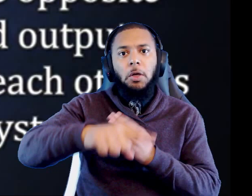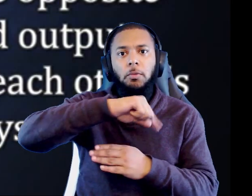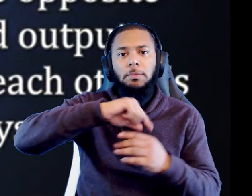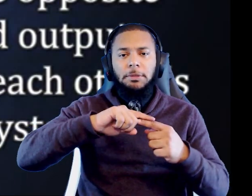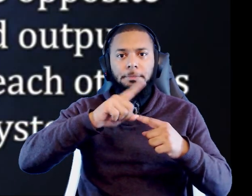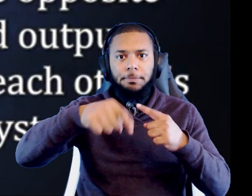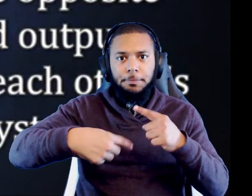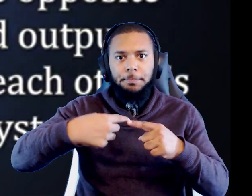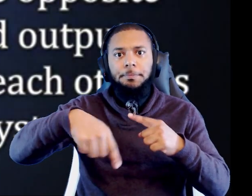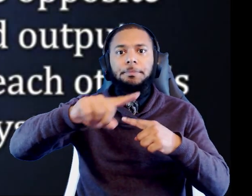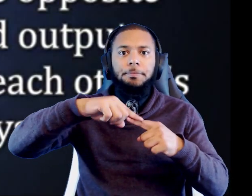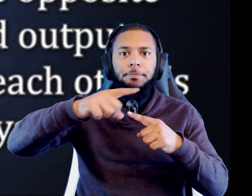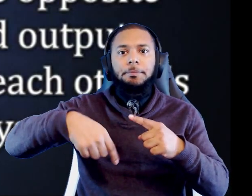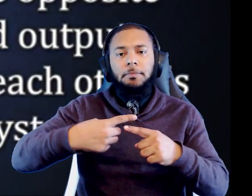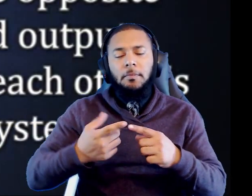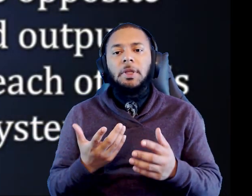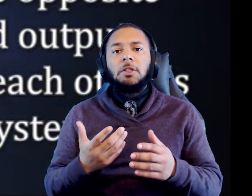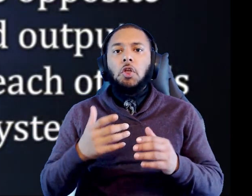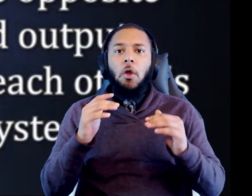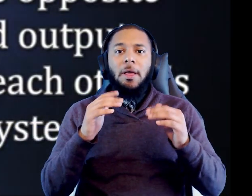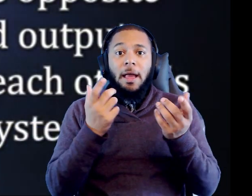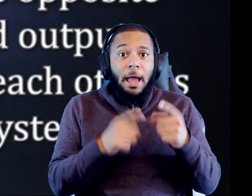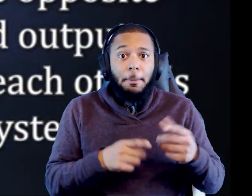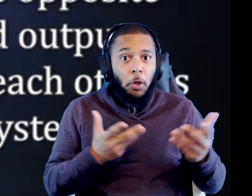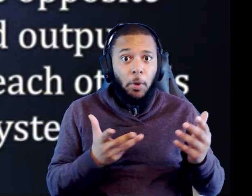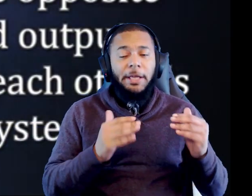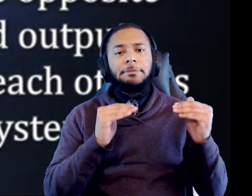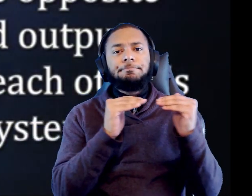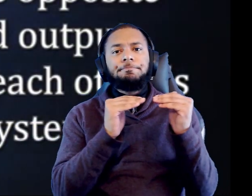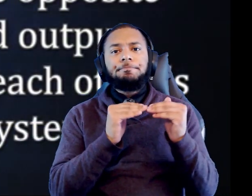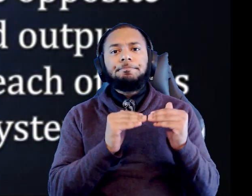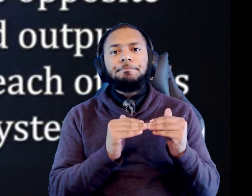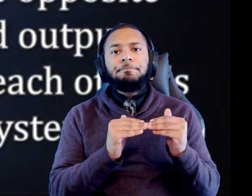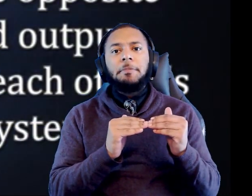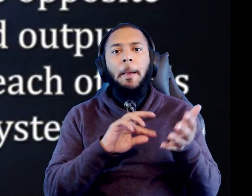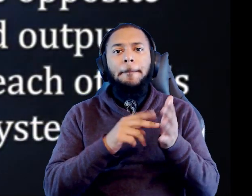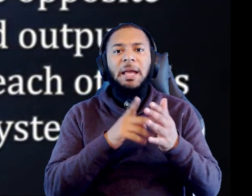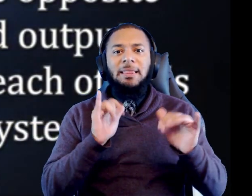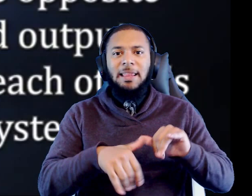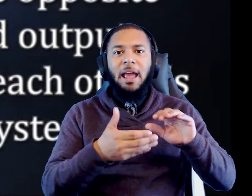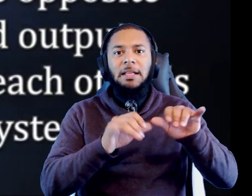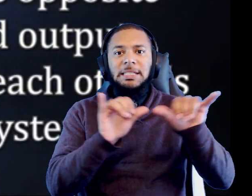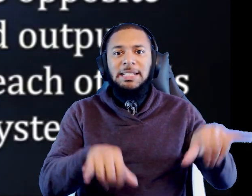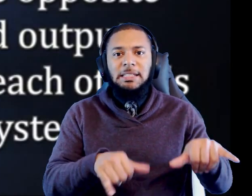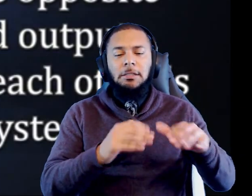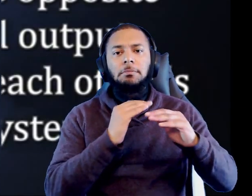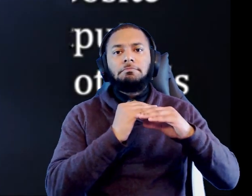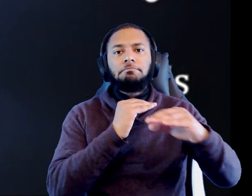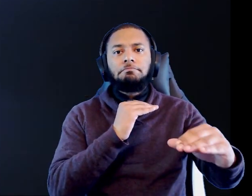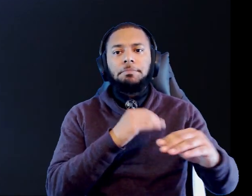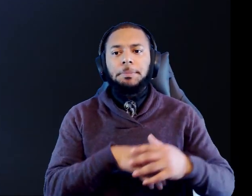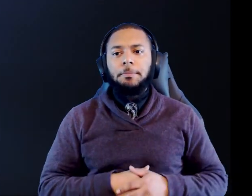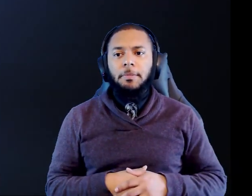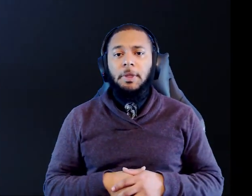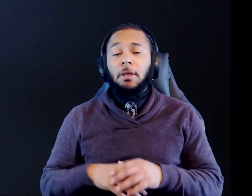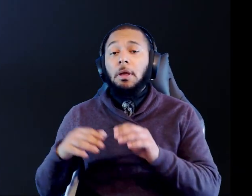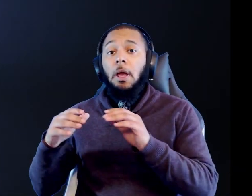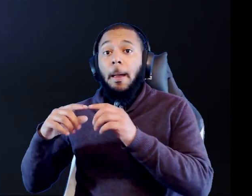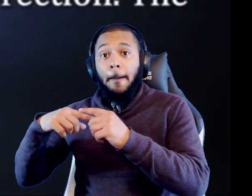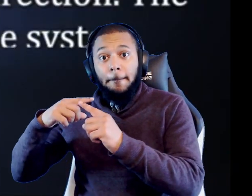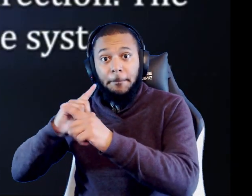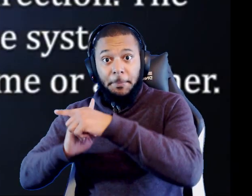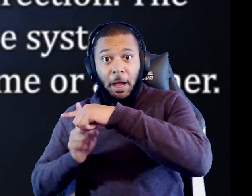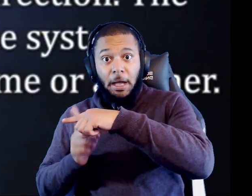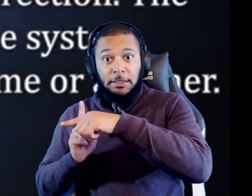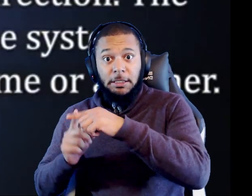The input and output essentially neutralize each other's effects, stabilizing the system. Compare that to a positive feedback loop. A positive feedback